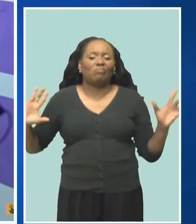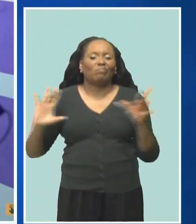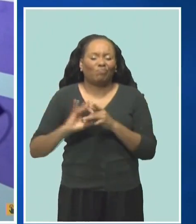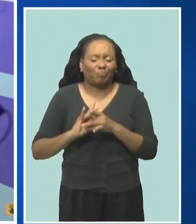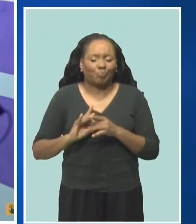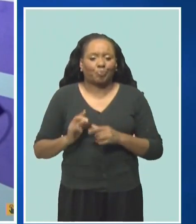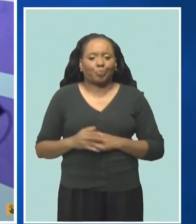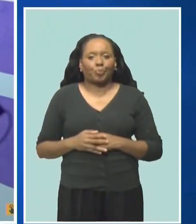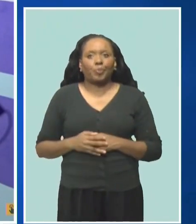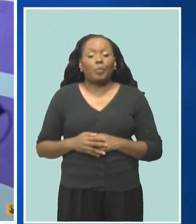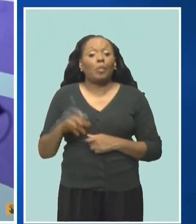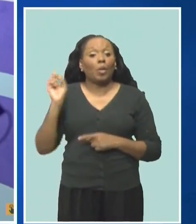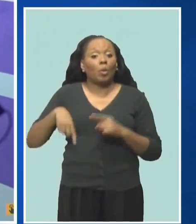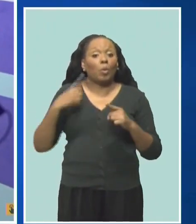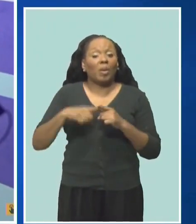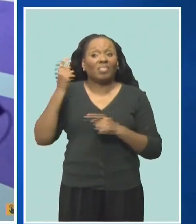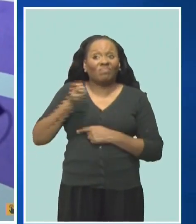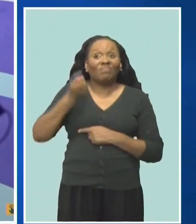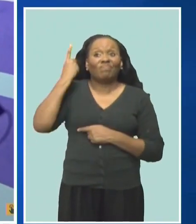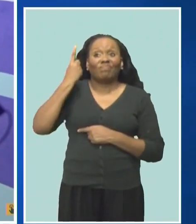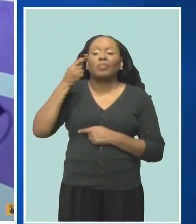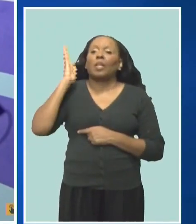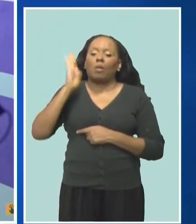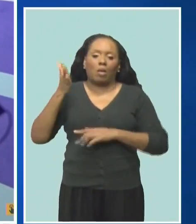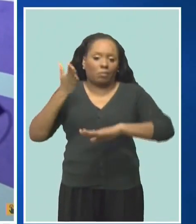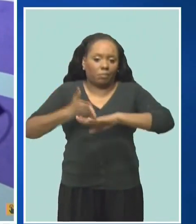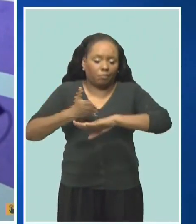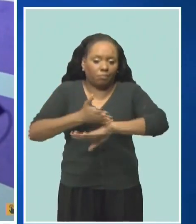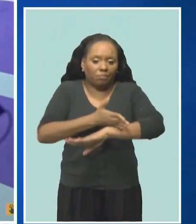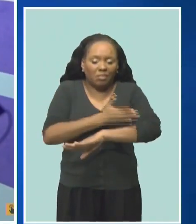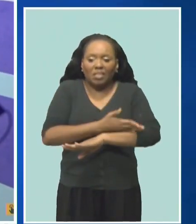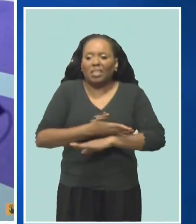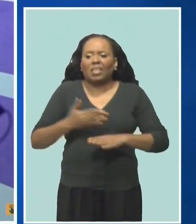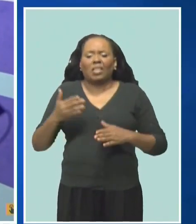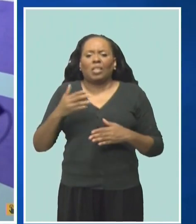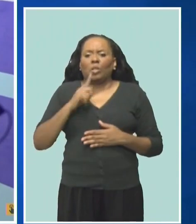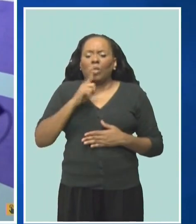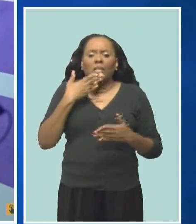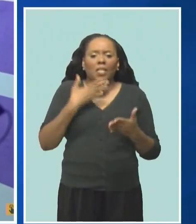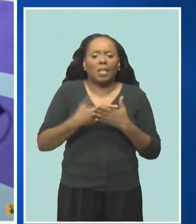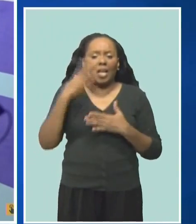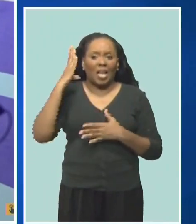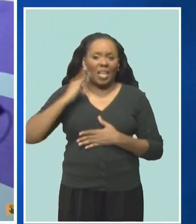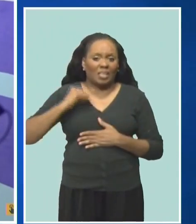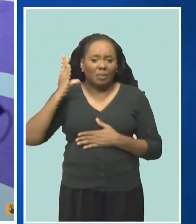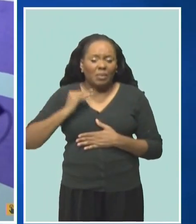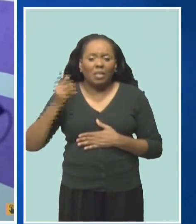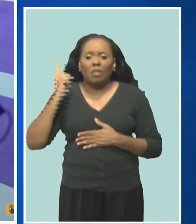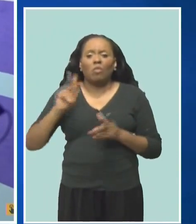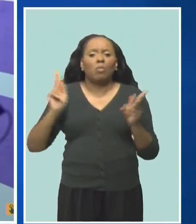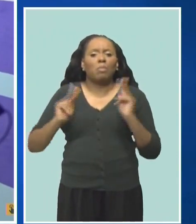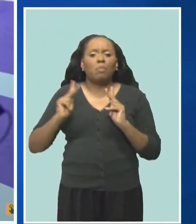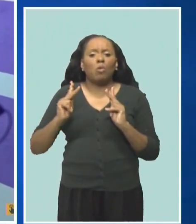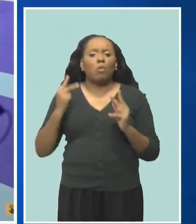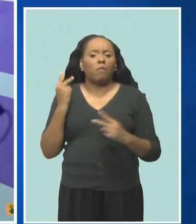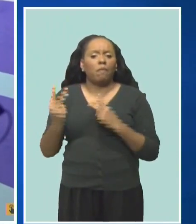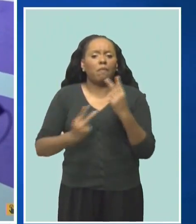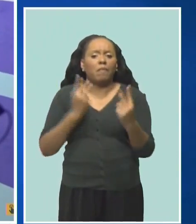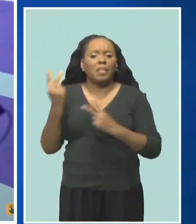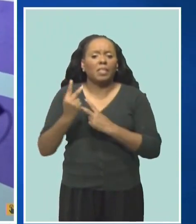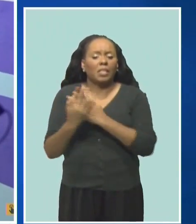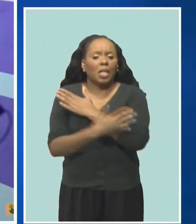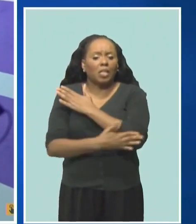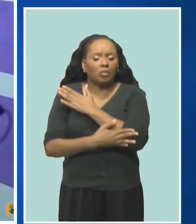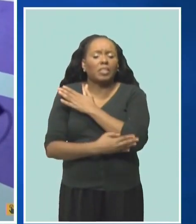this profound fact, we are able to enhance the experiences for all of our guests. We must